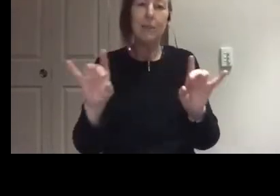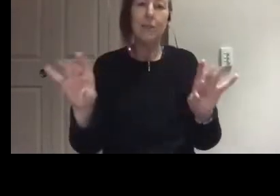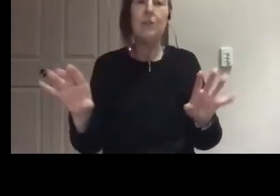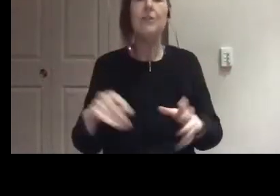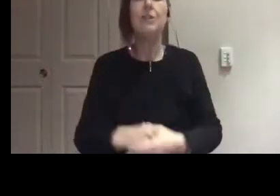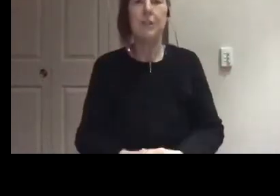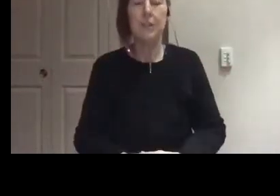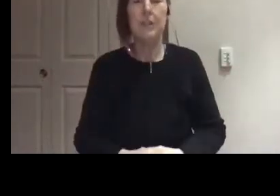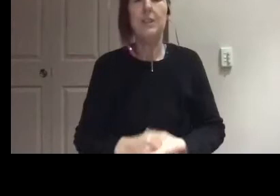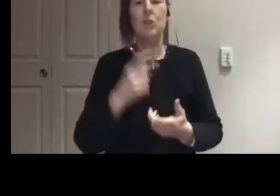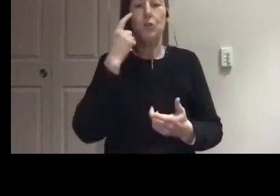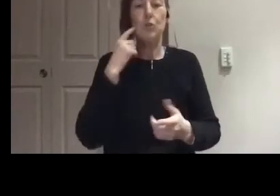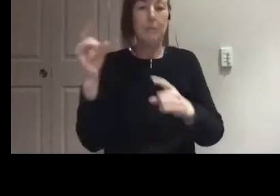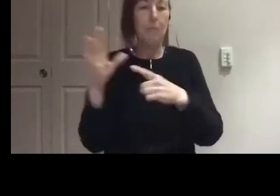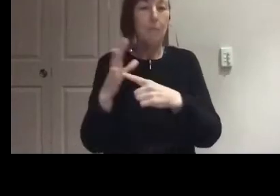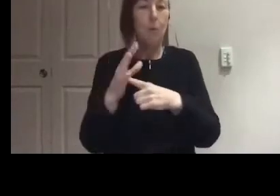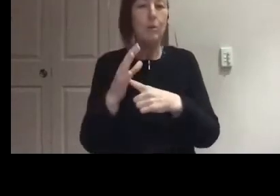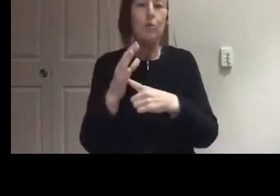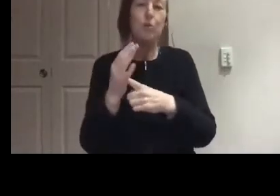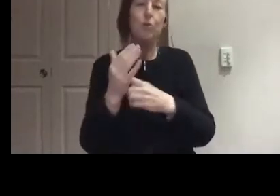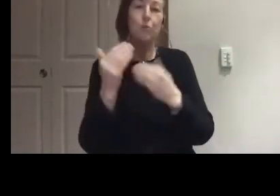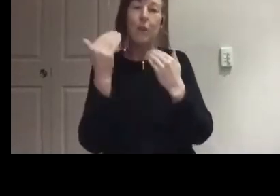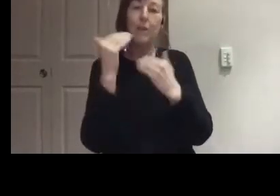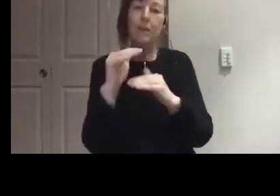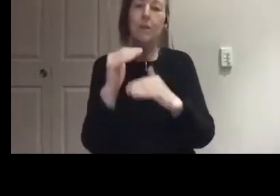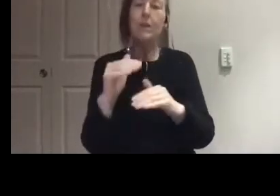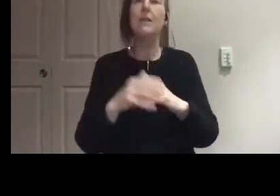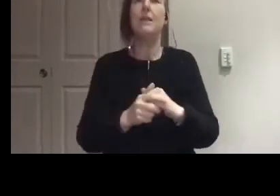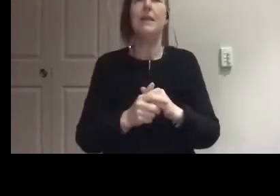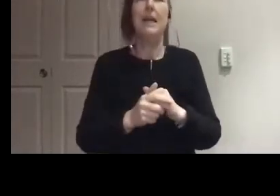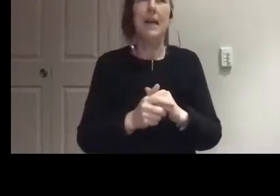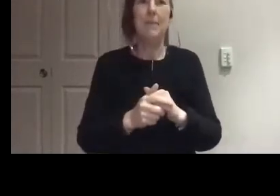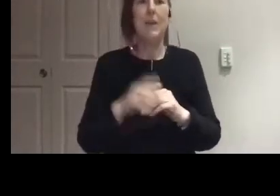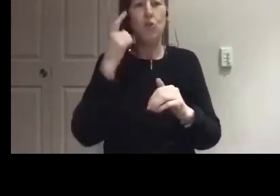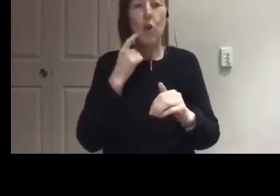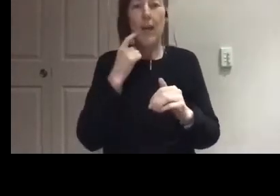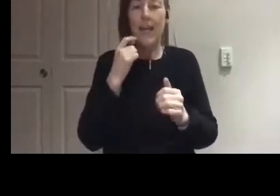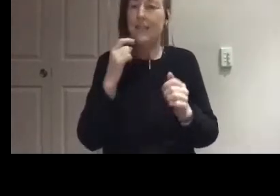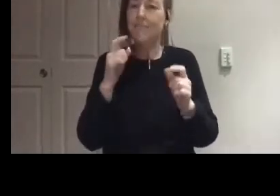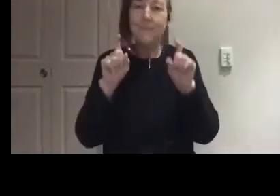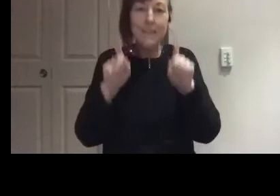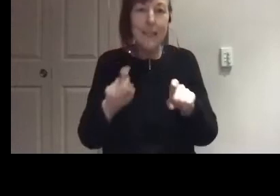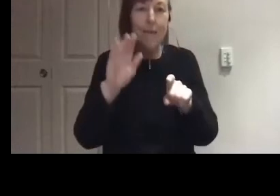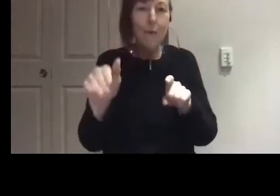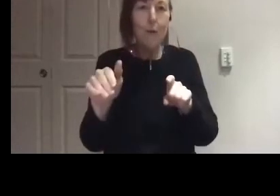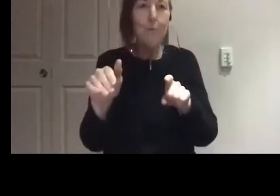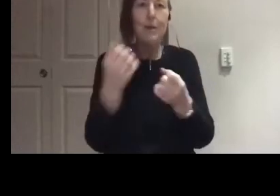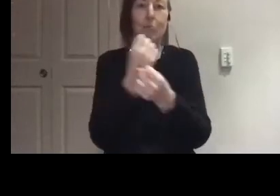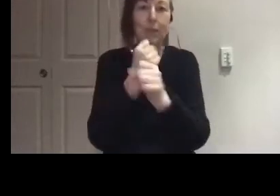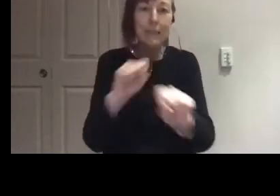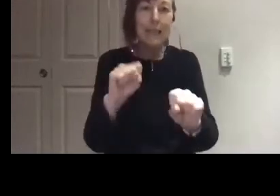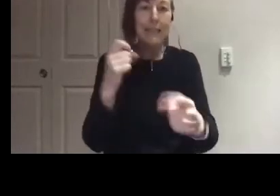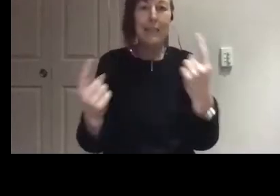down and eliminate it, for us to have time to get to the situation where if it ever comes back, we're all protected